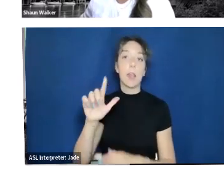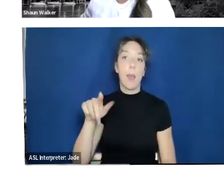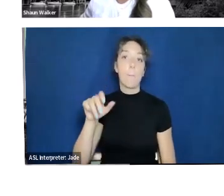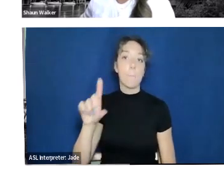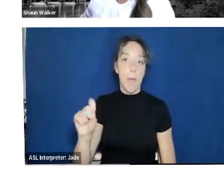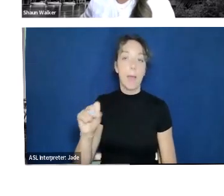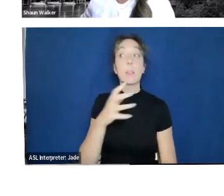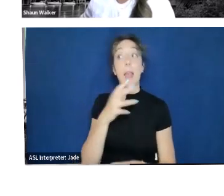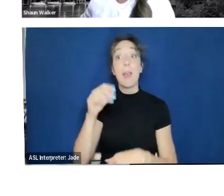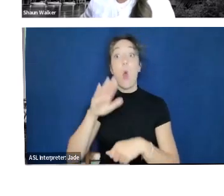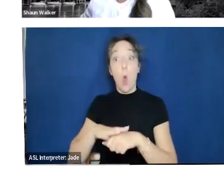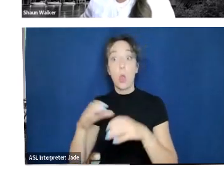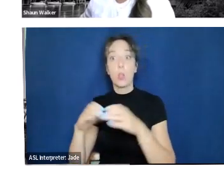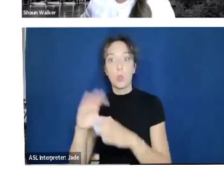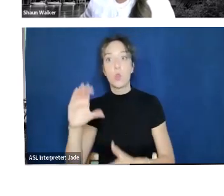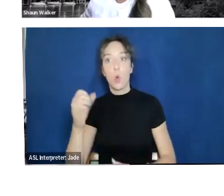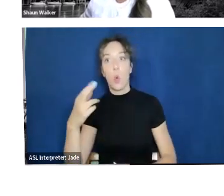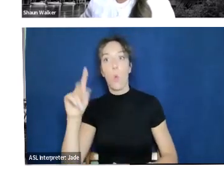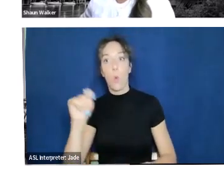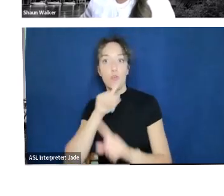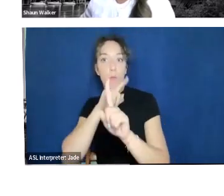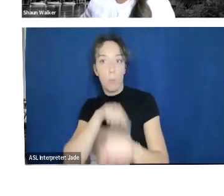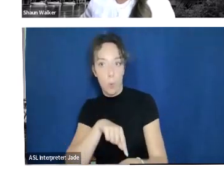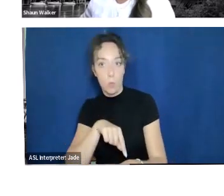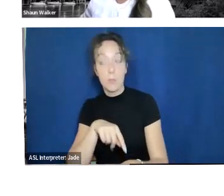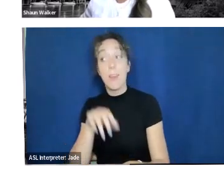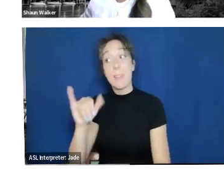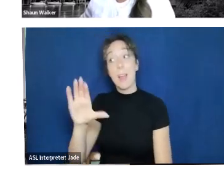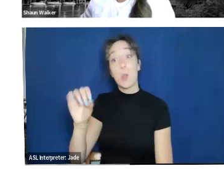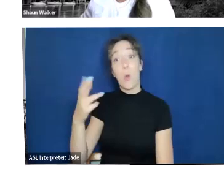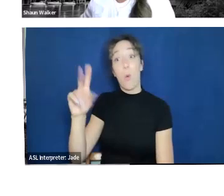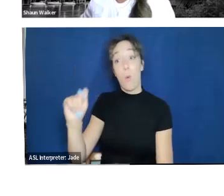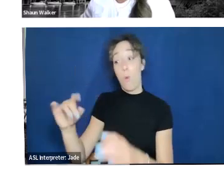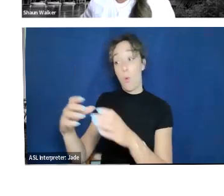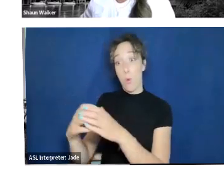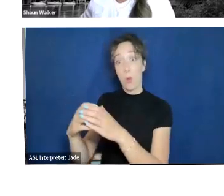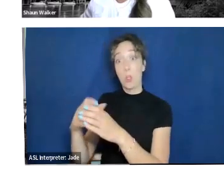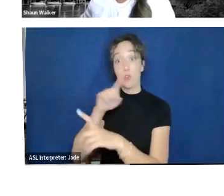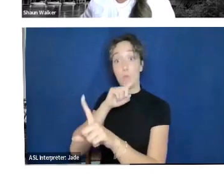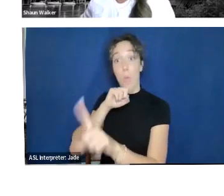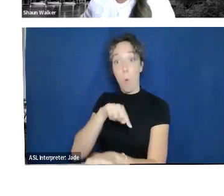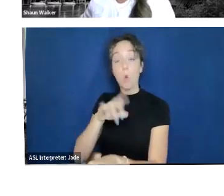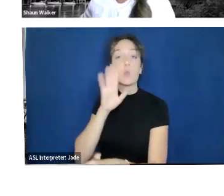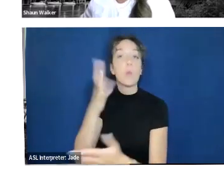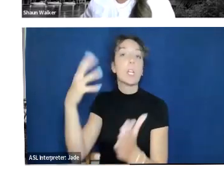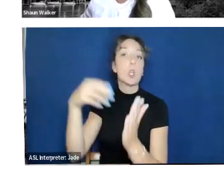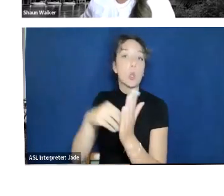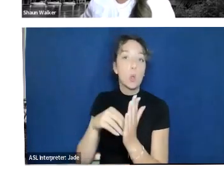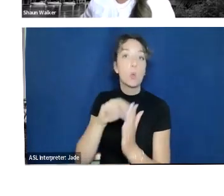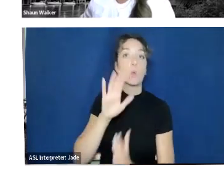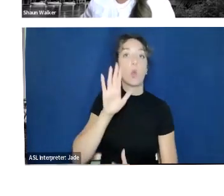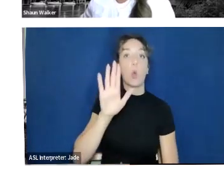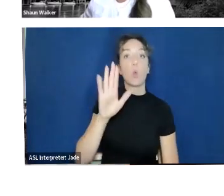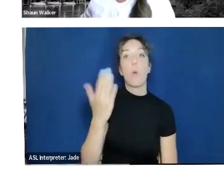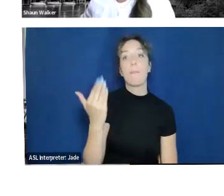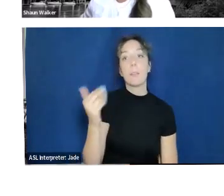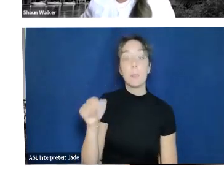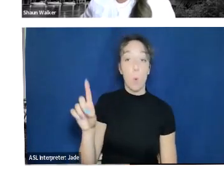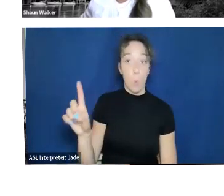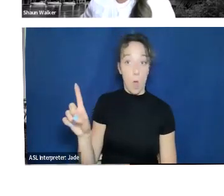on the cohort reports. Those cohort reports will include your